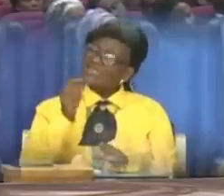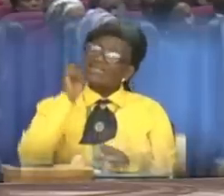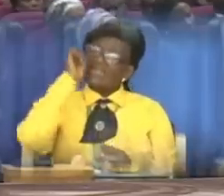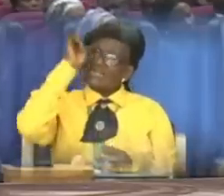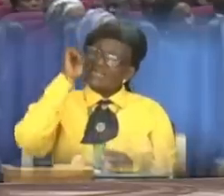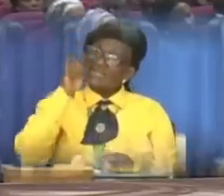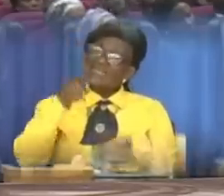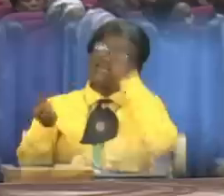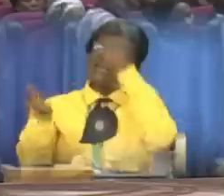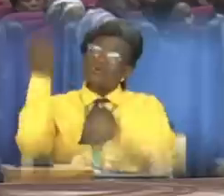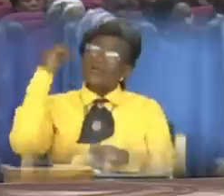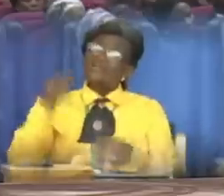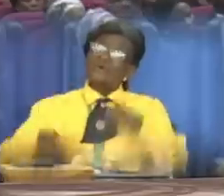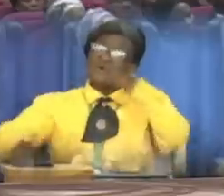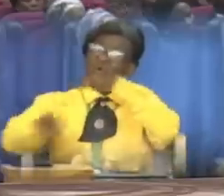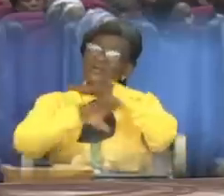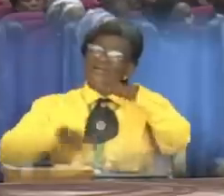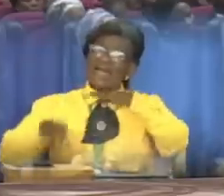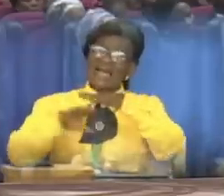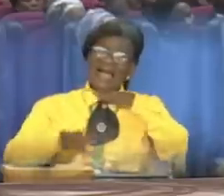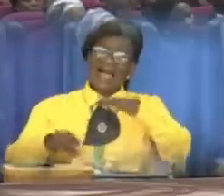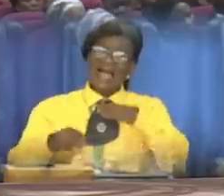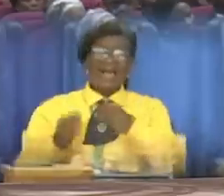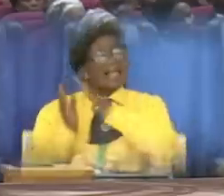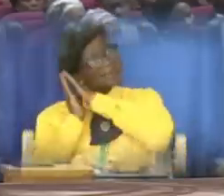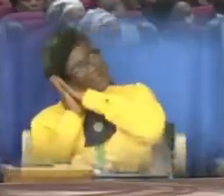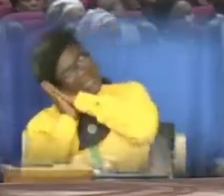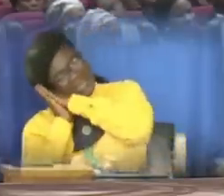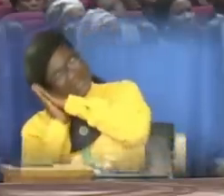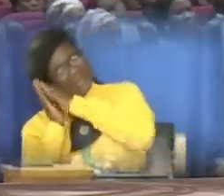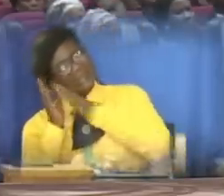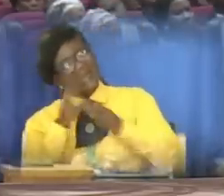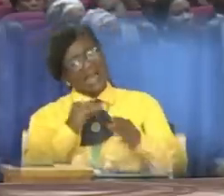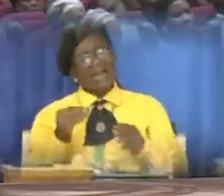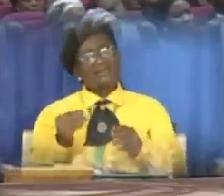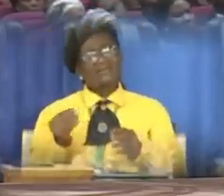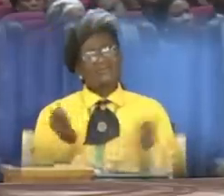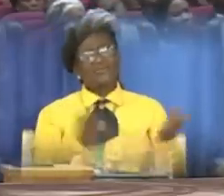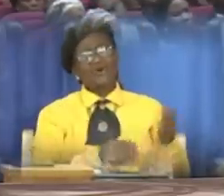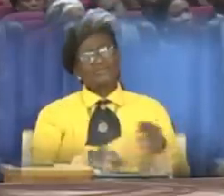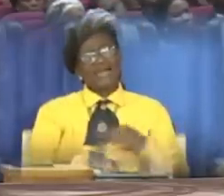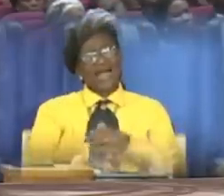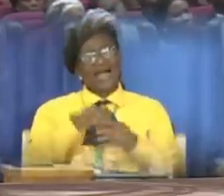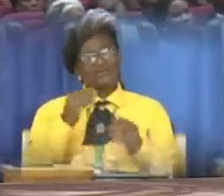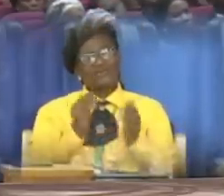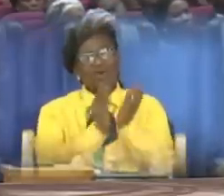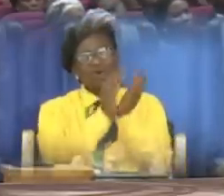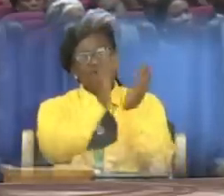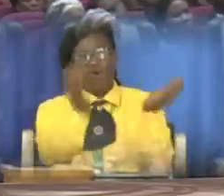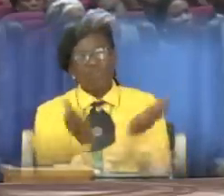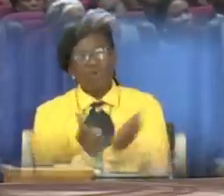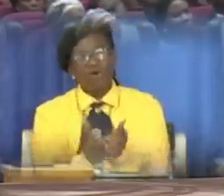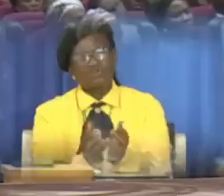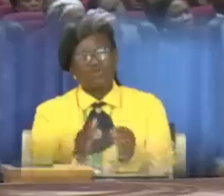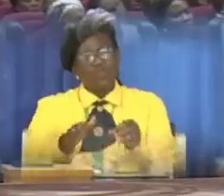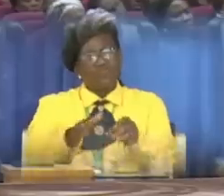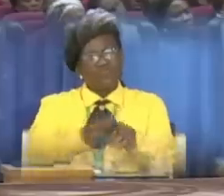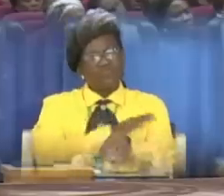bed and brought out a pot full of fresh human blood.